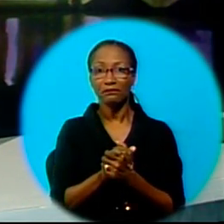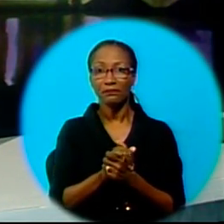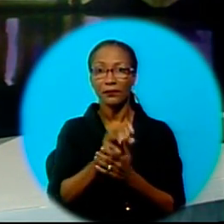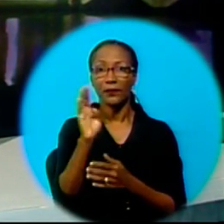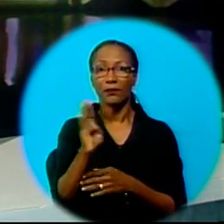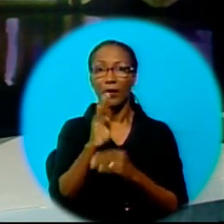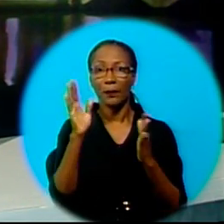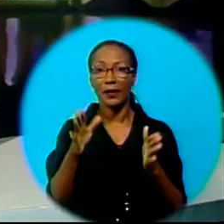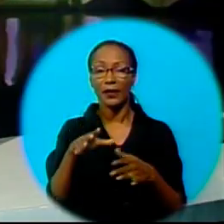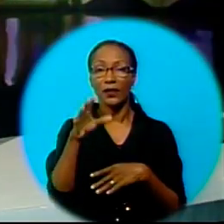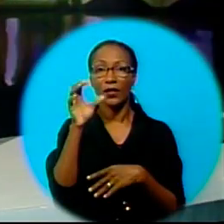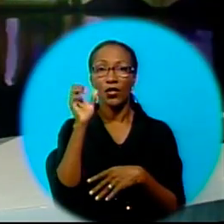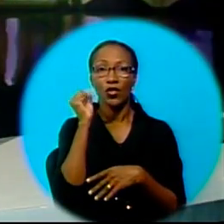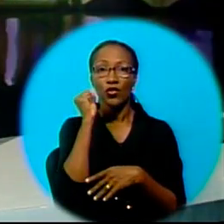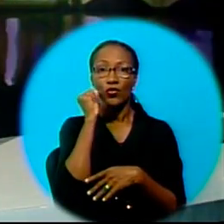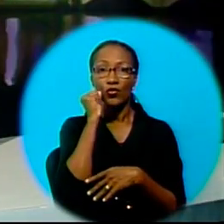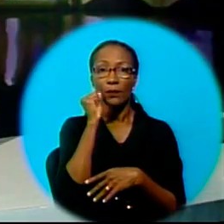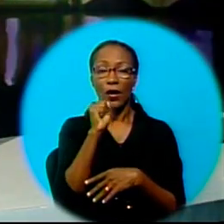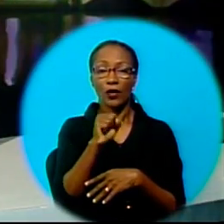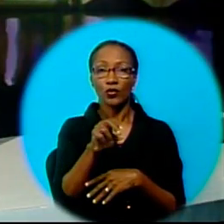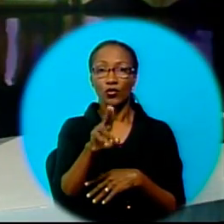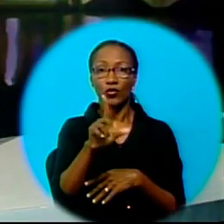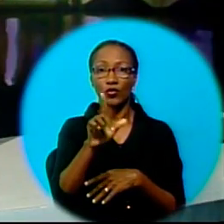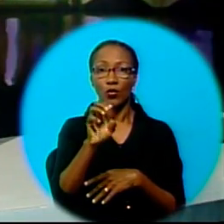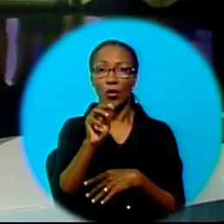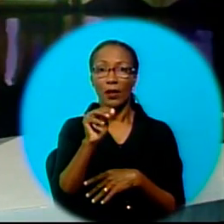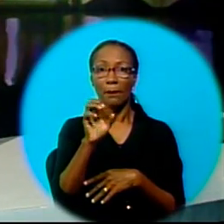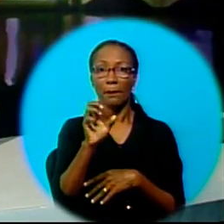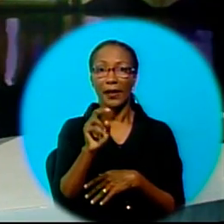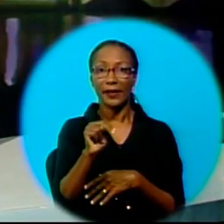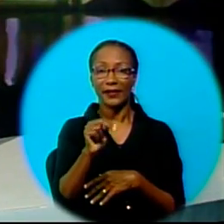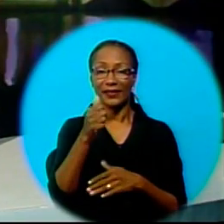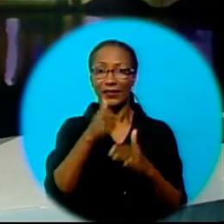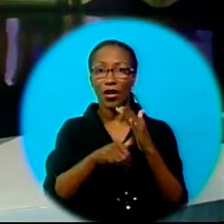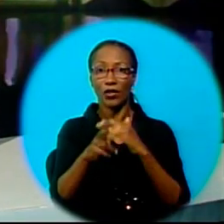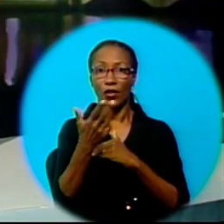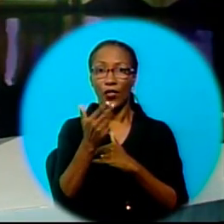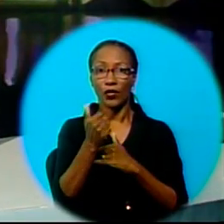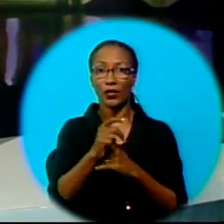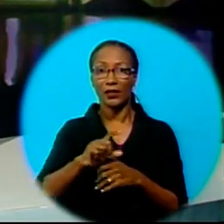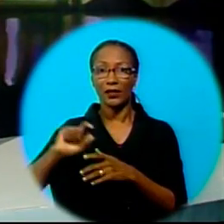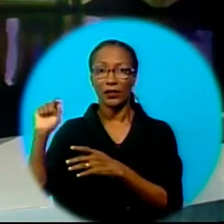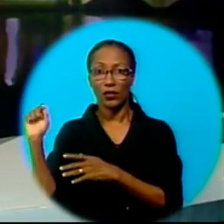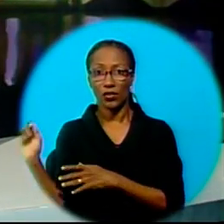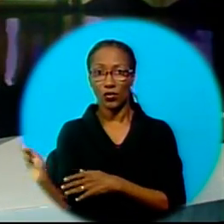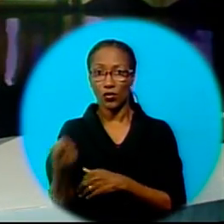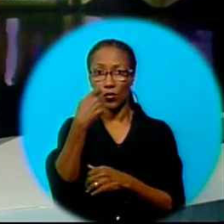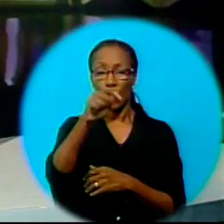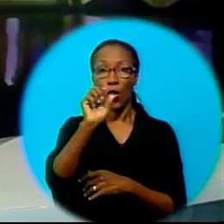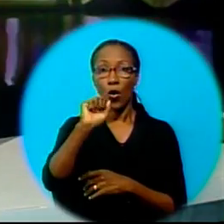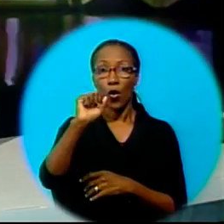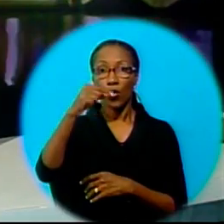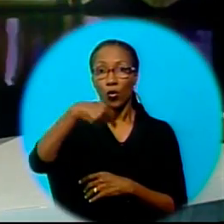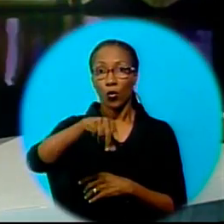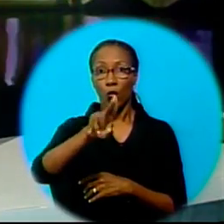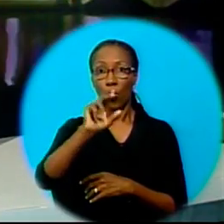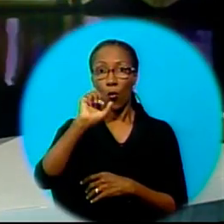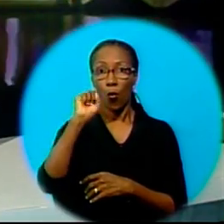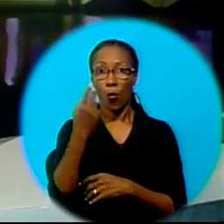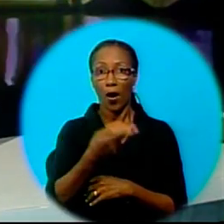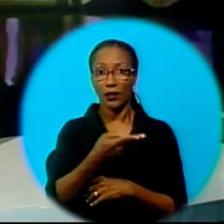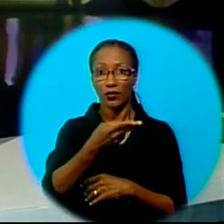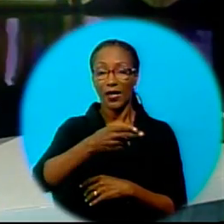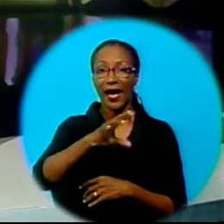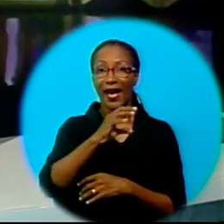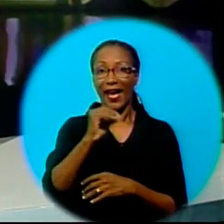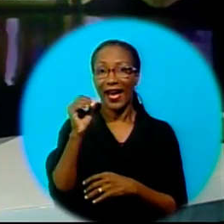Barbadian Samara Sulman is the Caribbean Girls Junior Under-13 squash champion while Shamari Wilcher of Guyana is the boys'